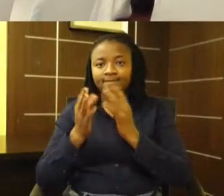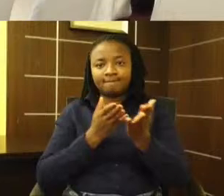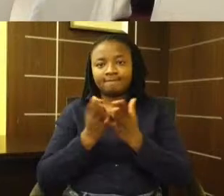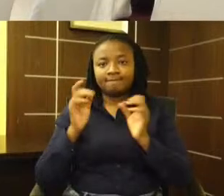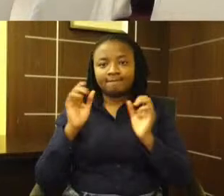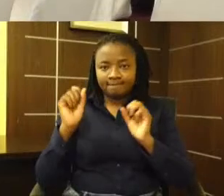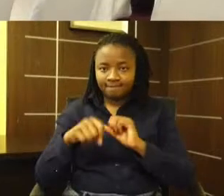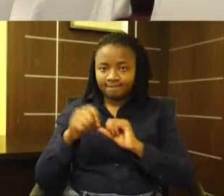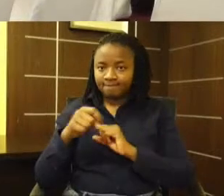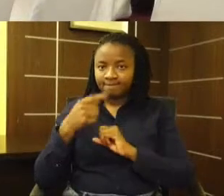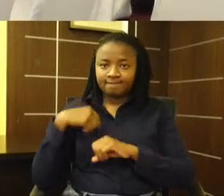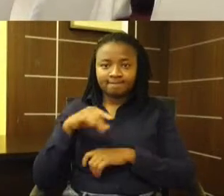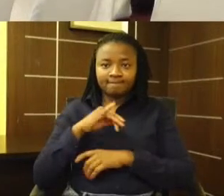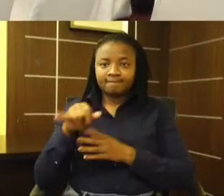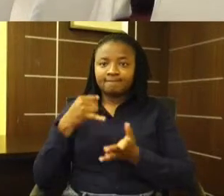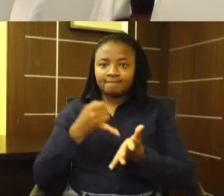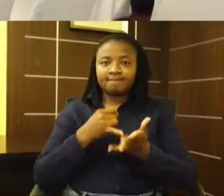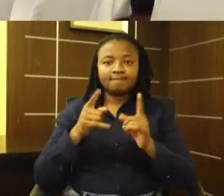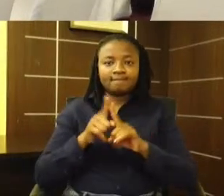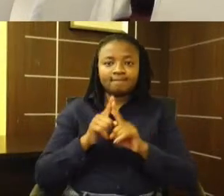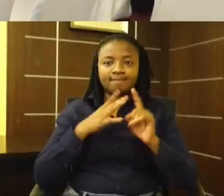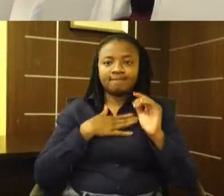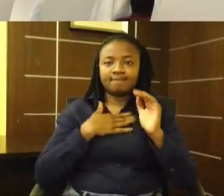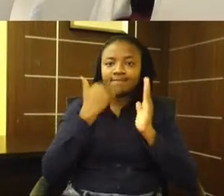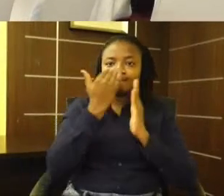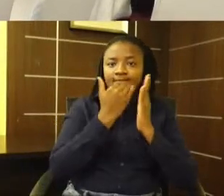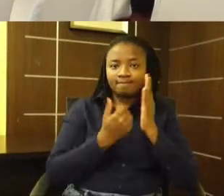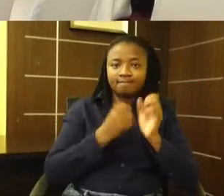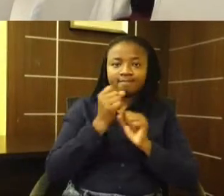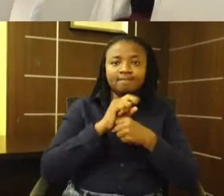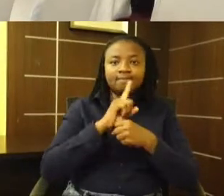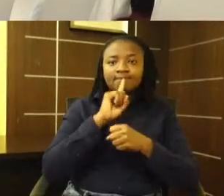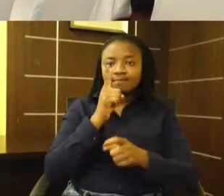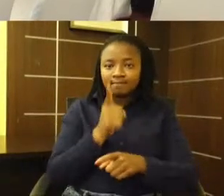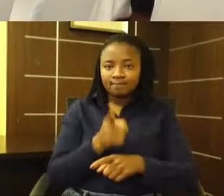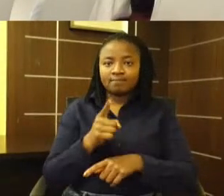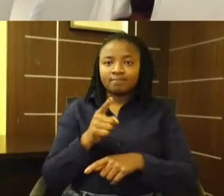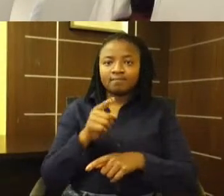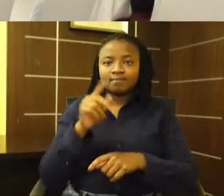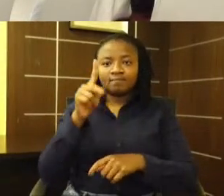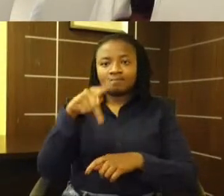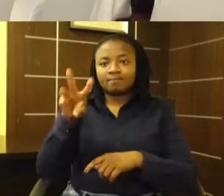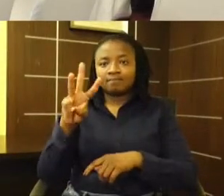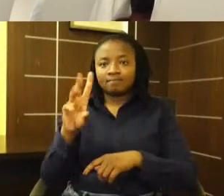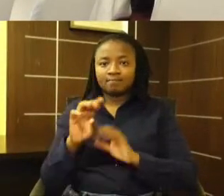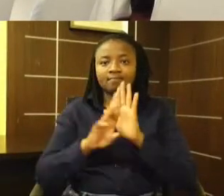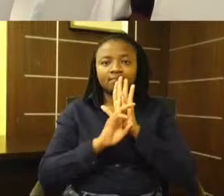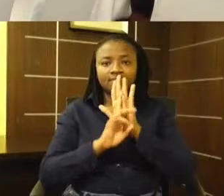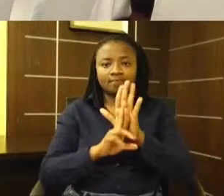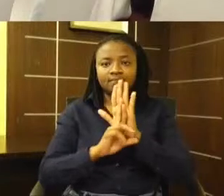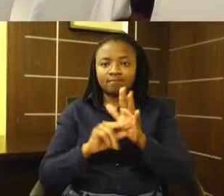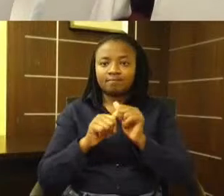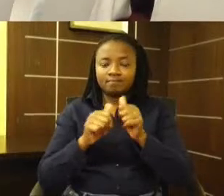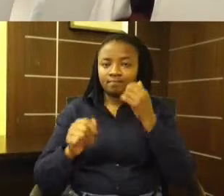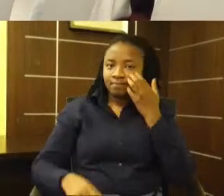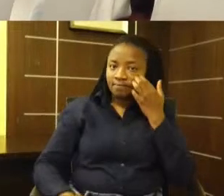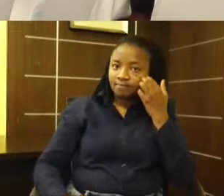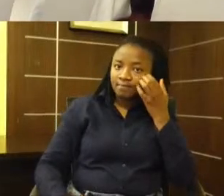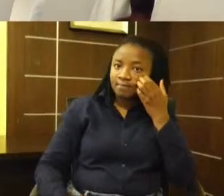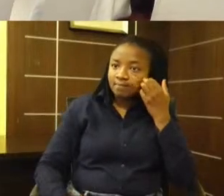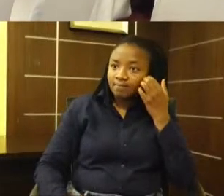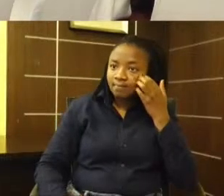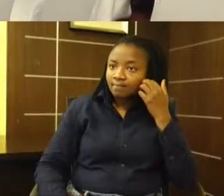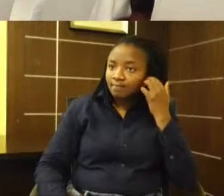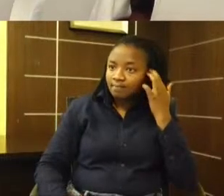inclusive, and we're always, in our programming, we always ensure that the persons with disabilities are represented as required. Thank you.